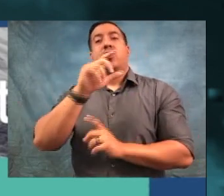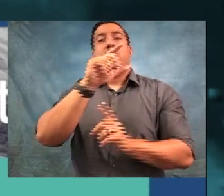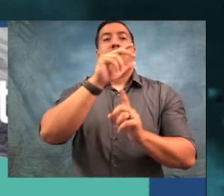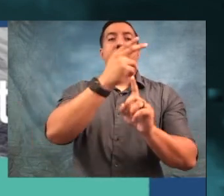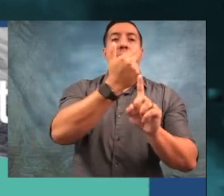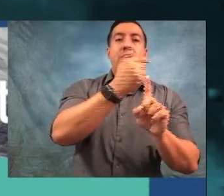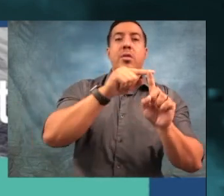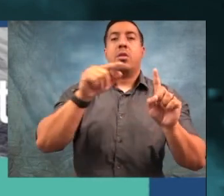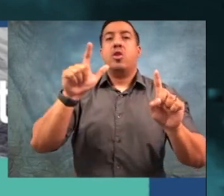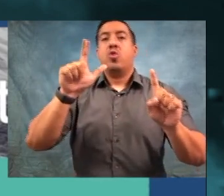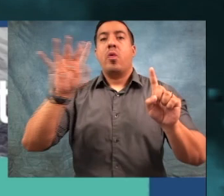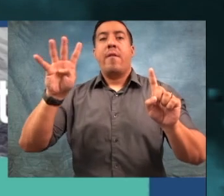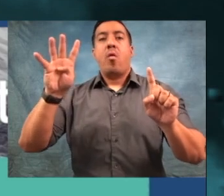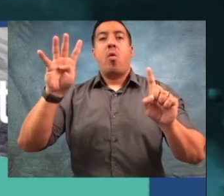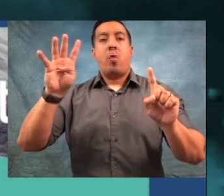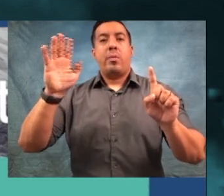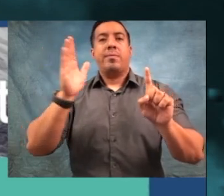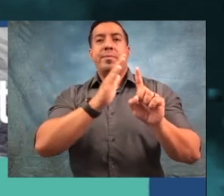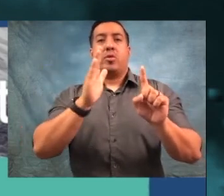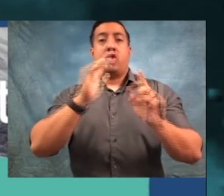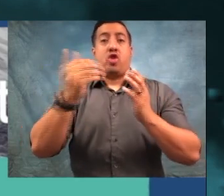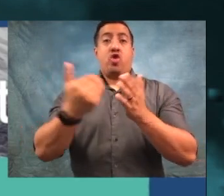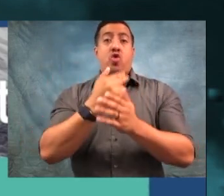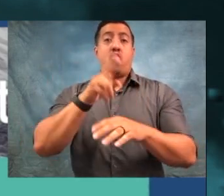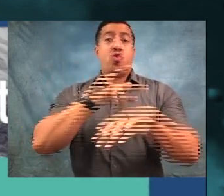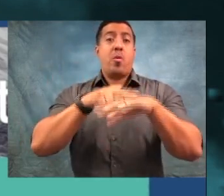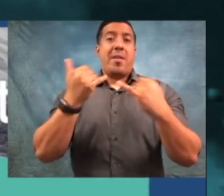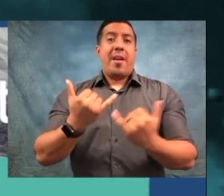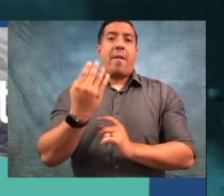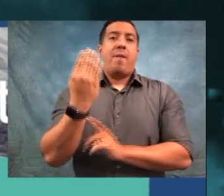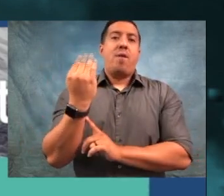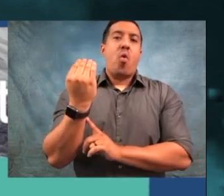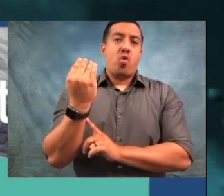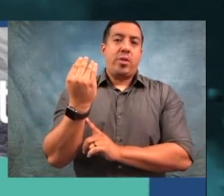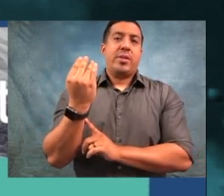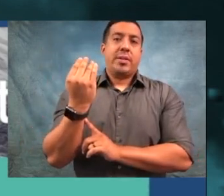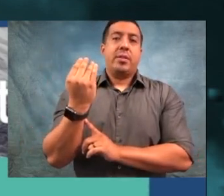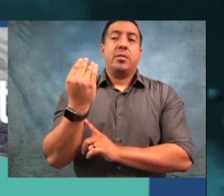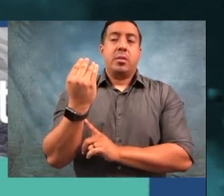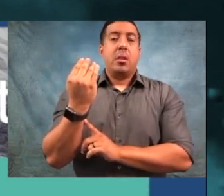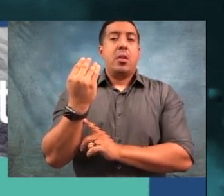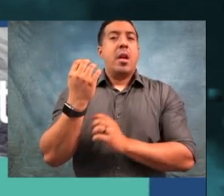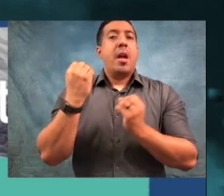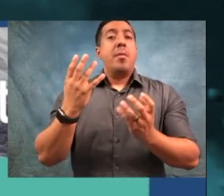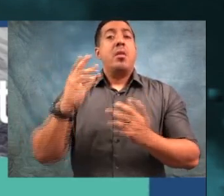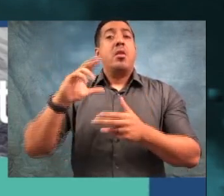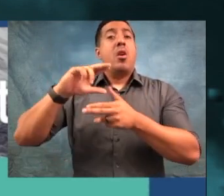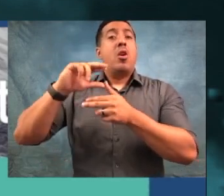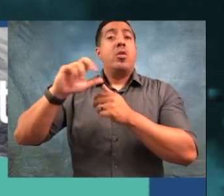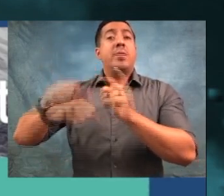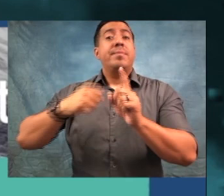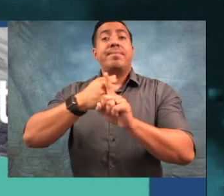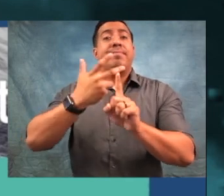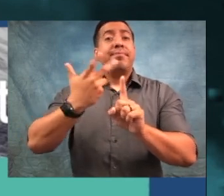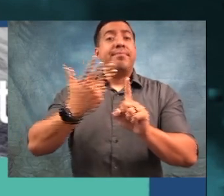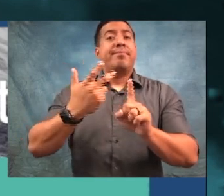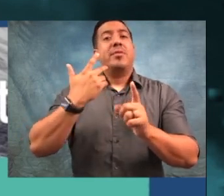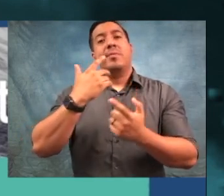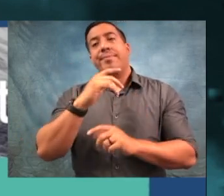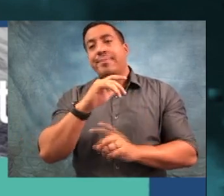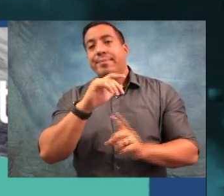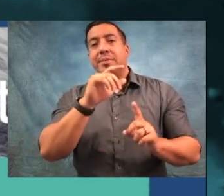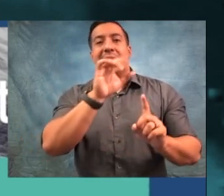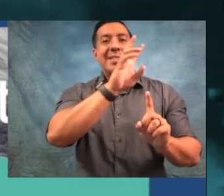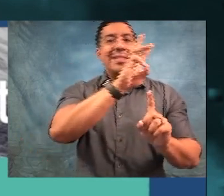forecast is in the 13 to 20 range, where the new normal is 14. The number of